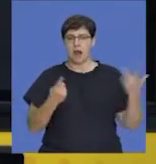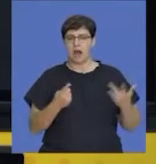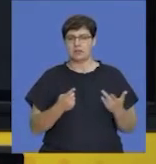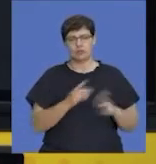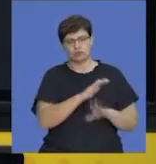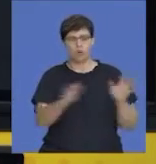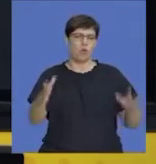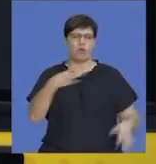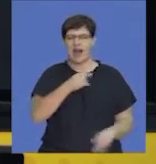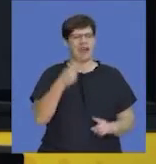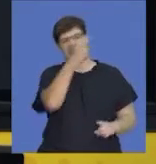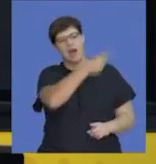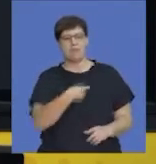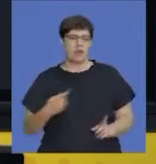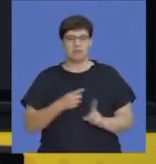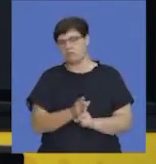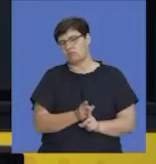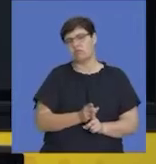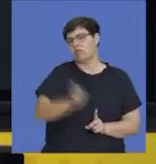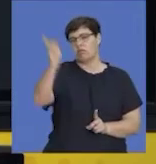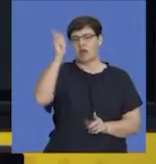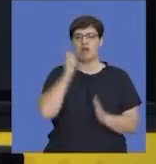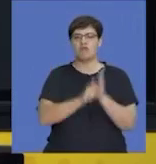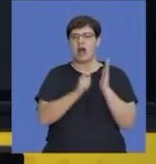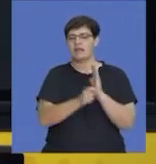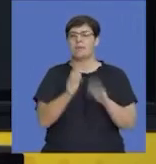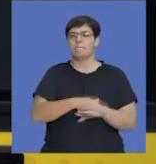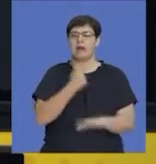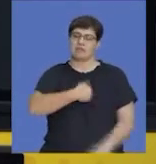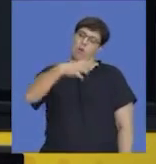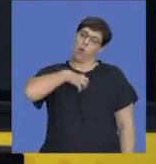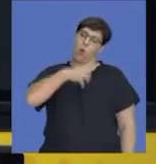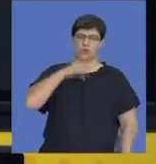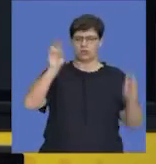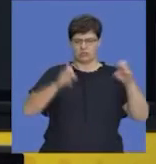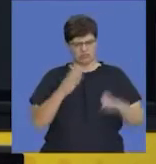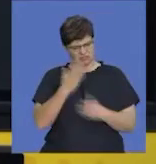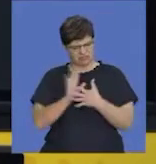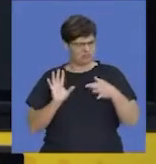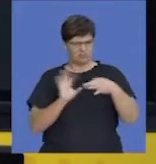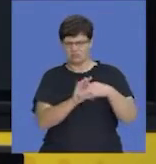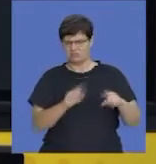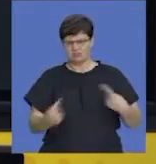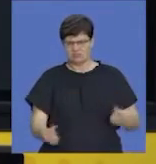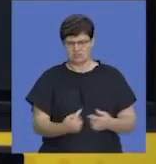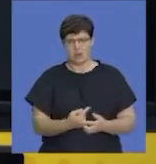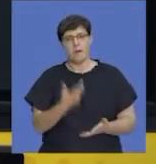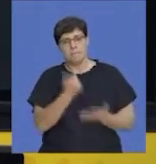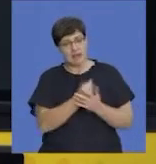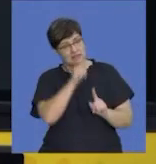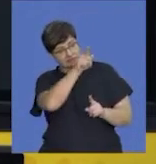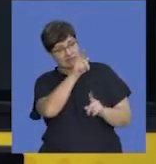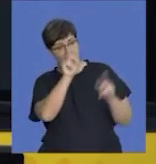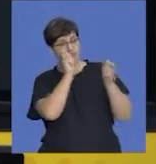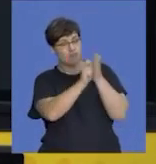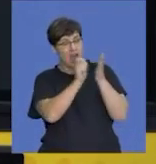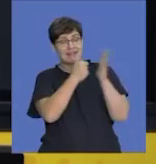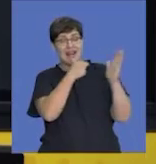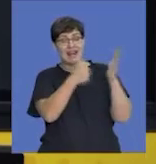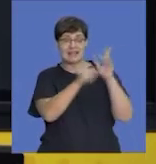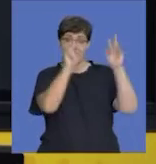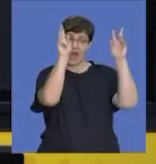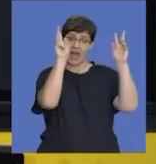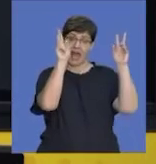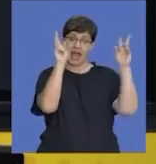topic provided and you decide to go and write a letter to the editor based on your own topic. It doesn't work that way, guys. You have to answer the questions in the question